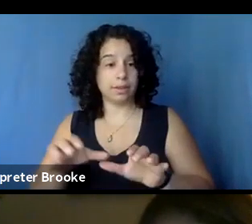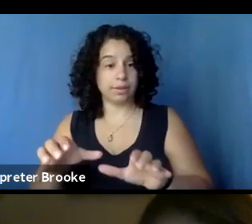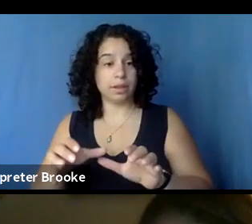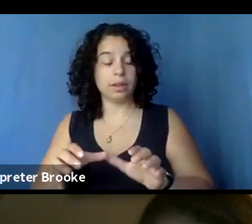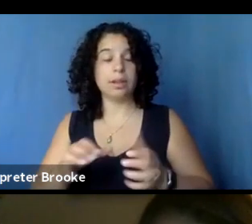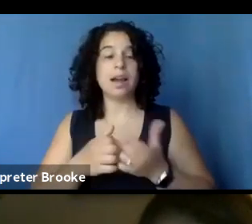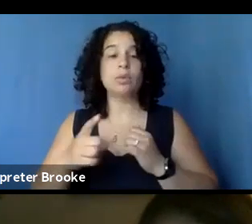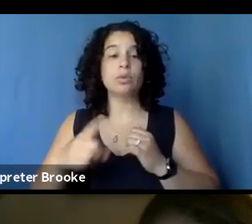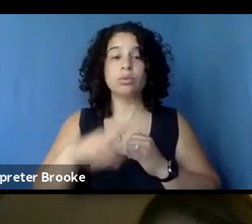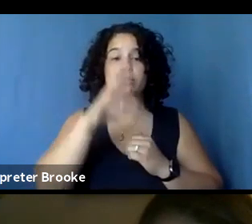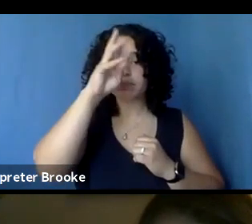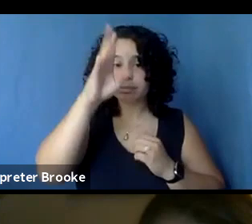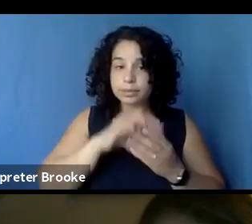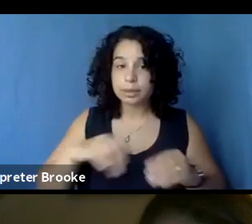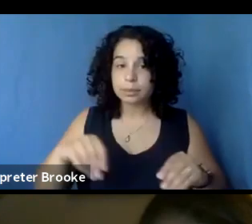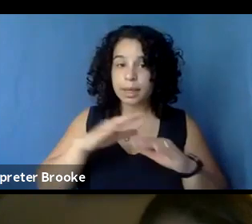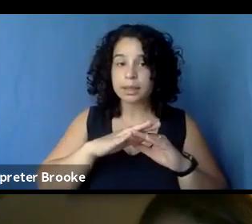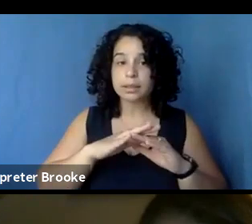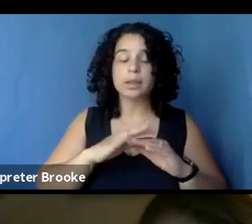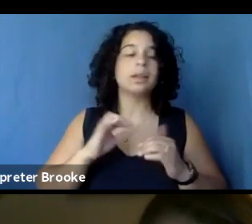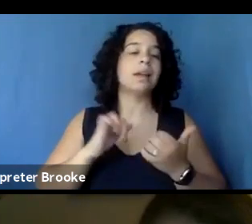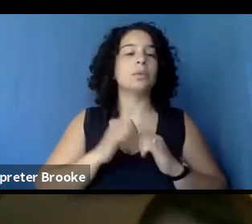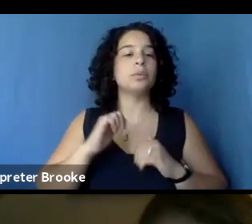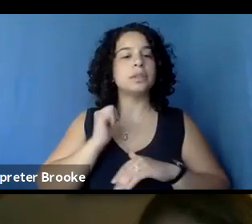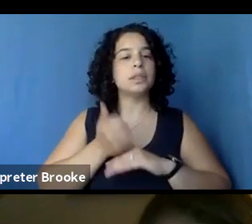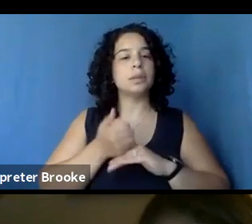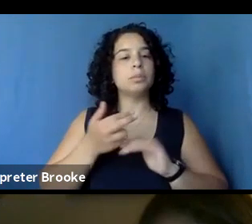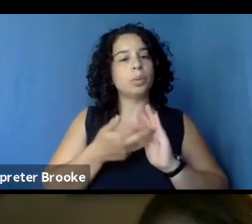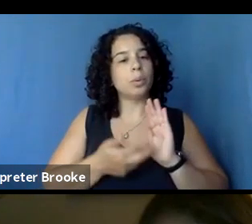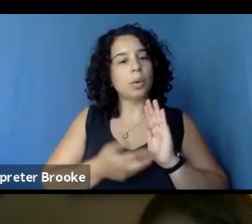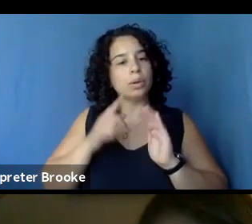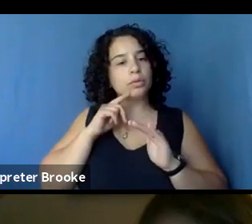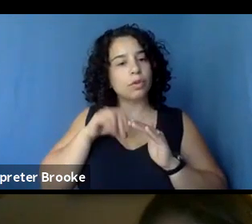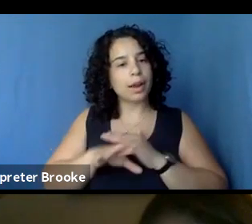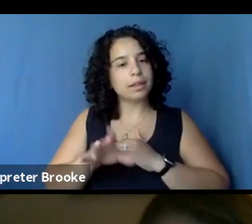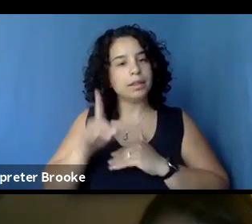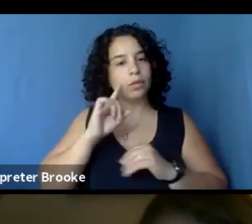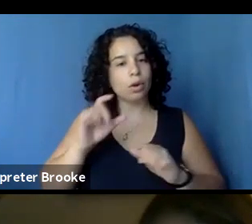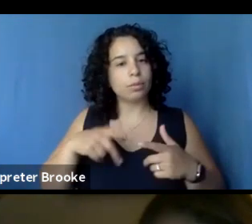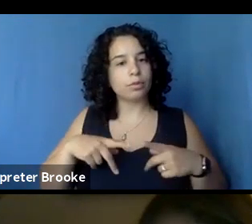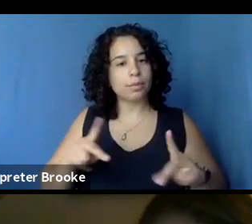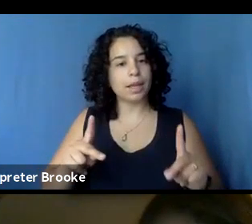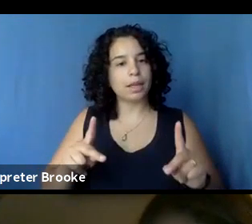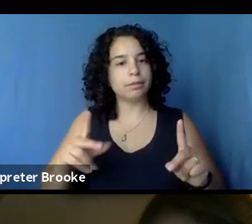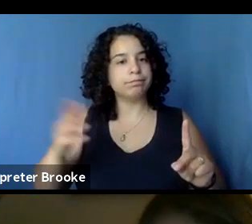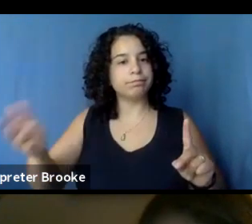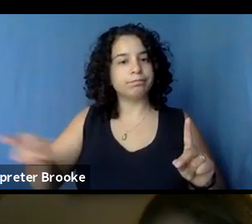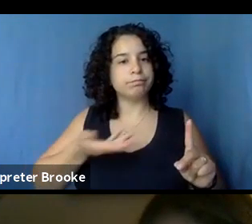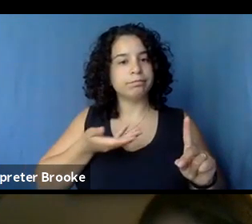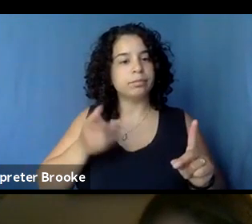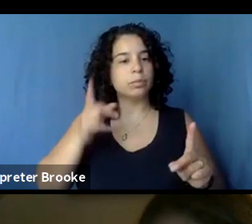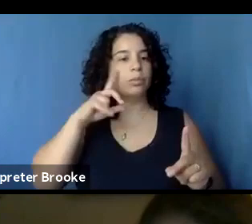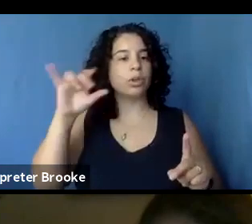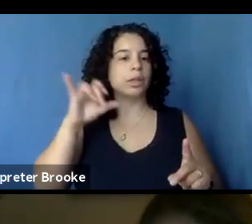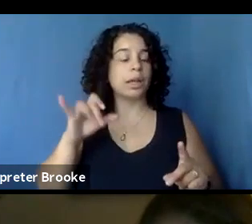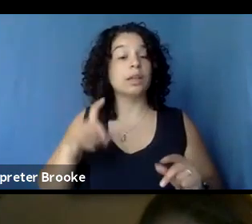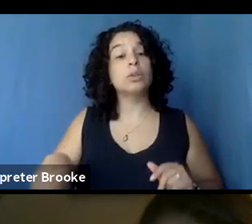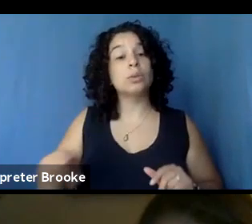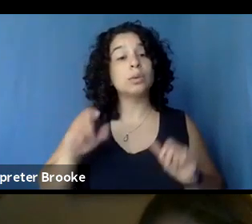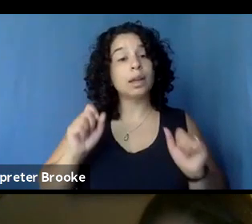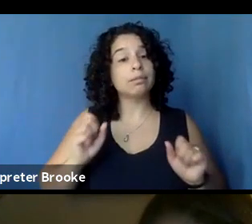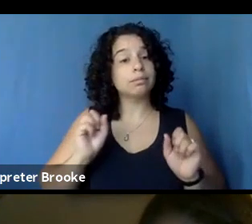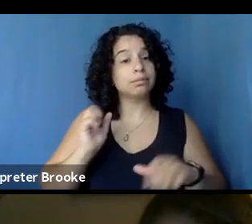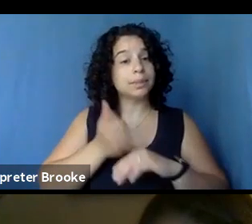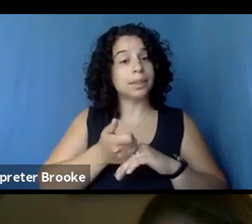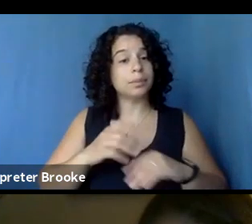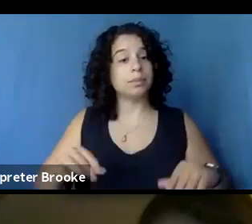this space? How do you devise protocols for entrance and admittance, et cetera, et cetera? You may devise this space with